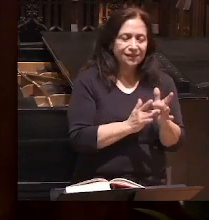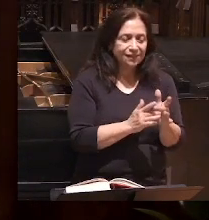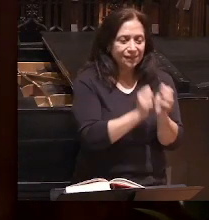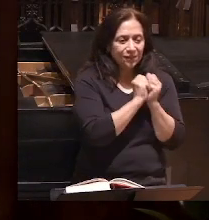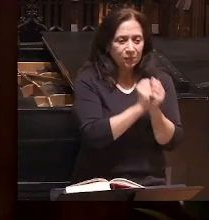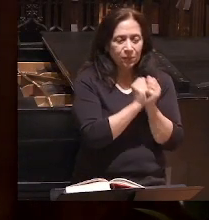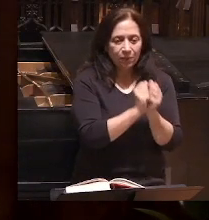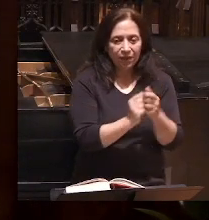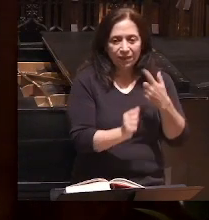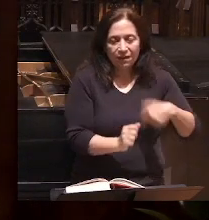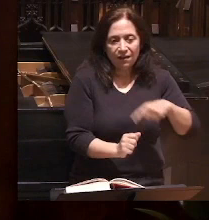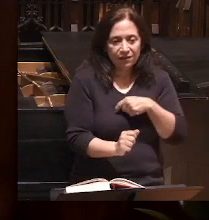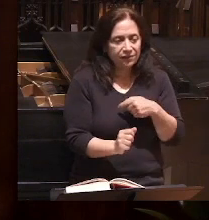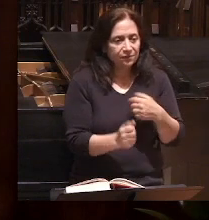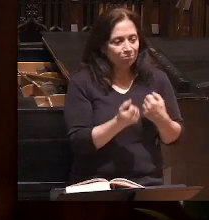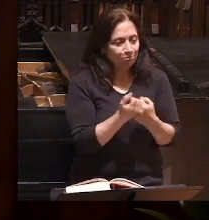us.